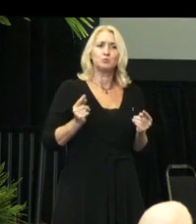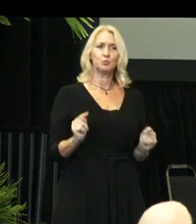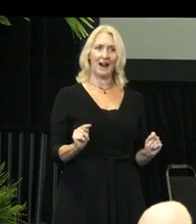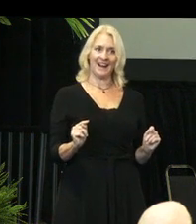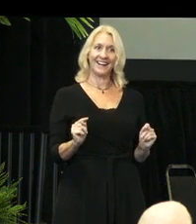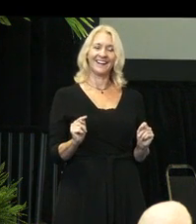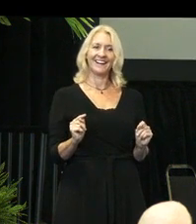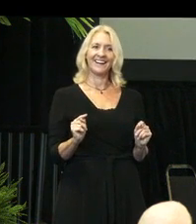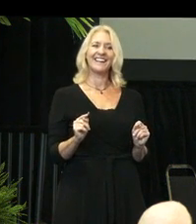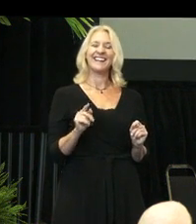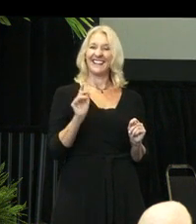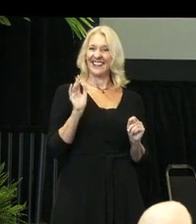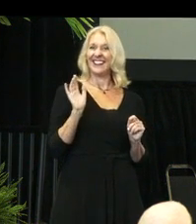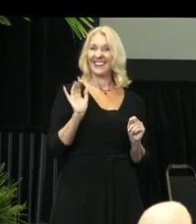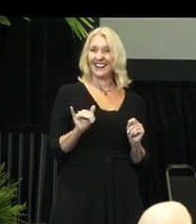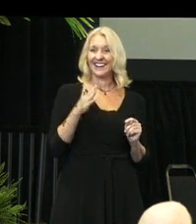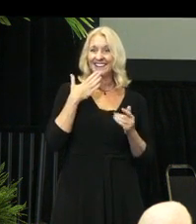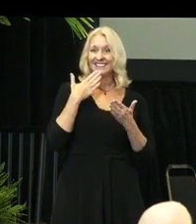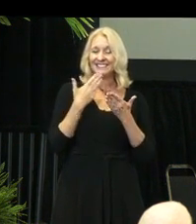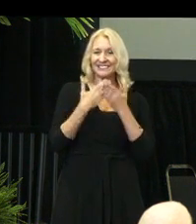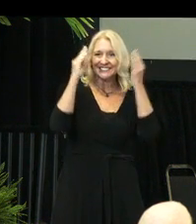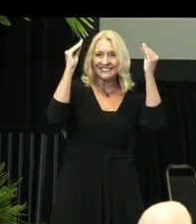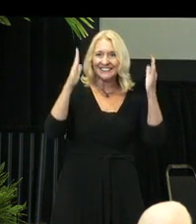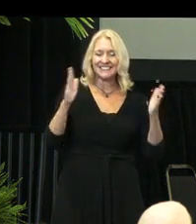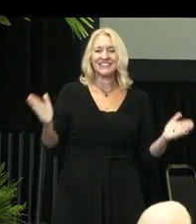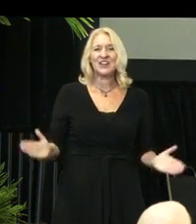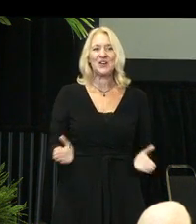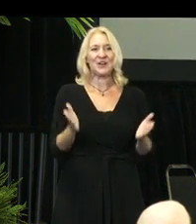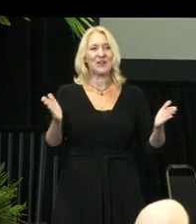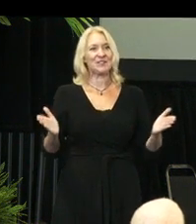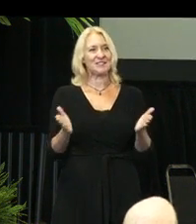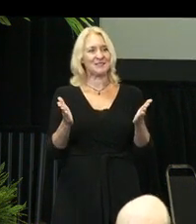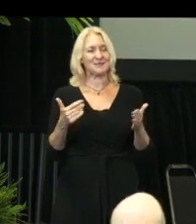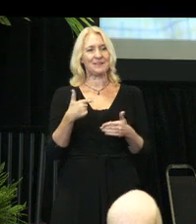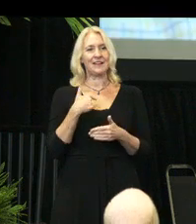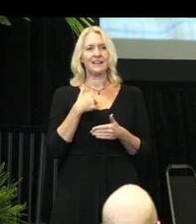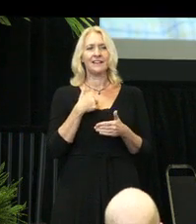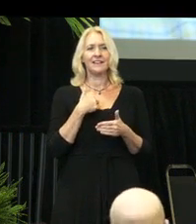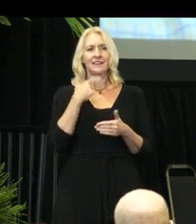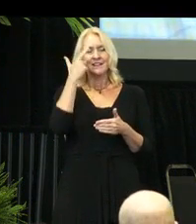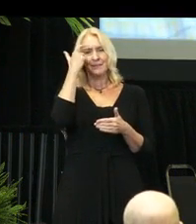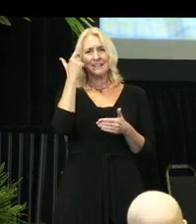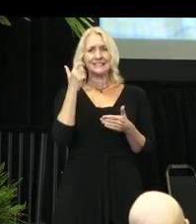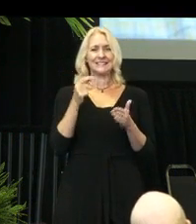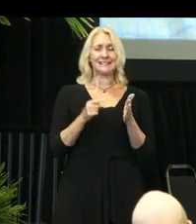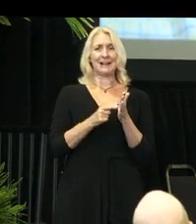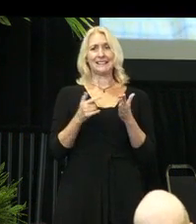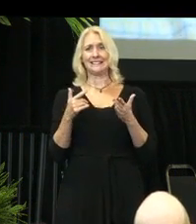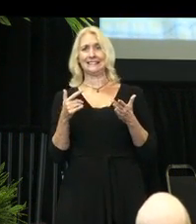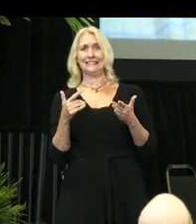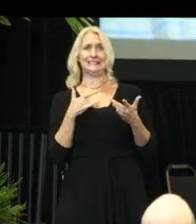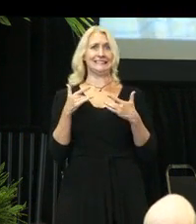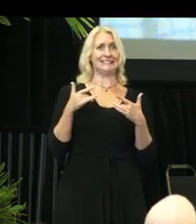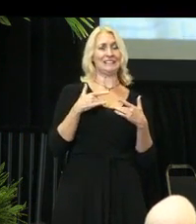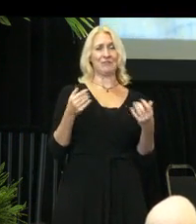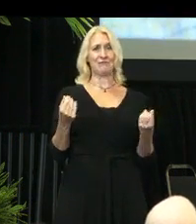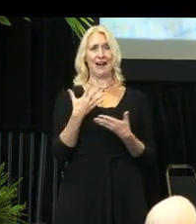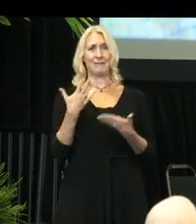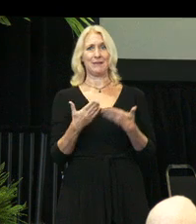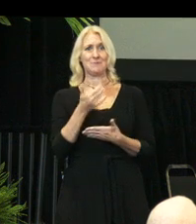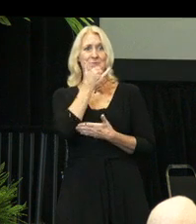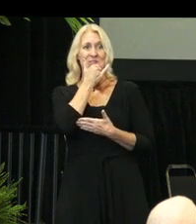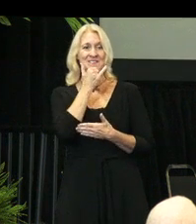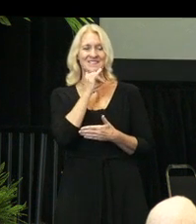That right there is a kind of teaching style that's encouraging, because a lot of us become afraid of doing a problem because we won't get it